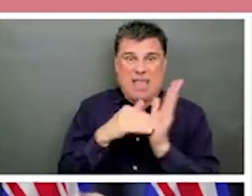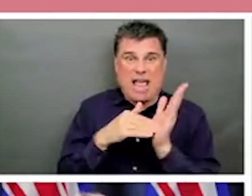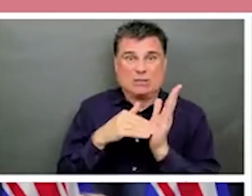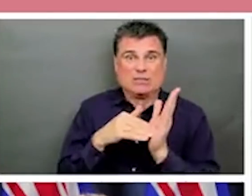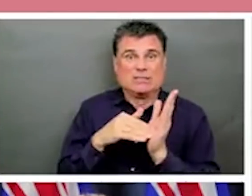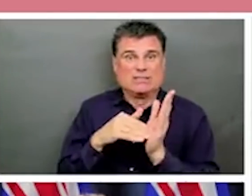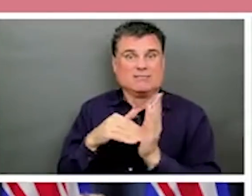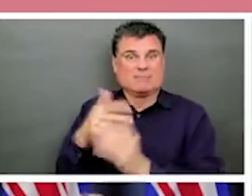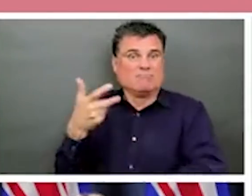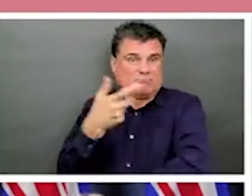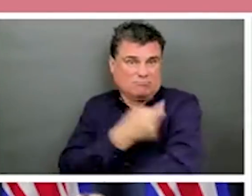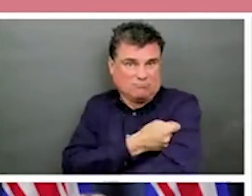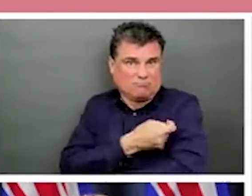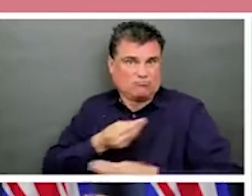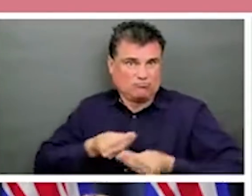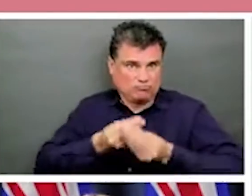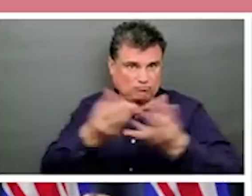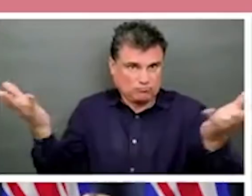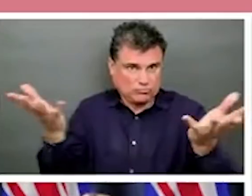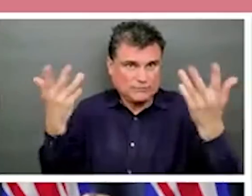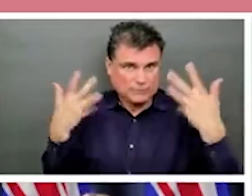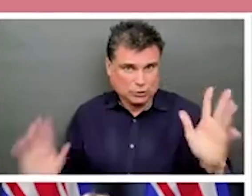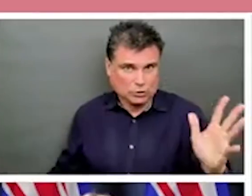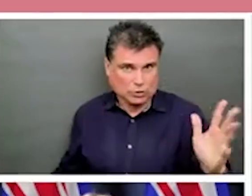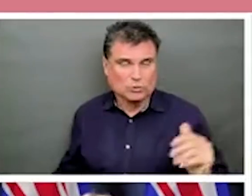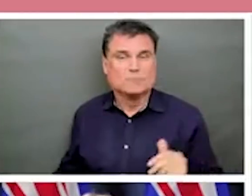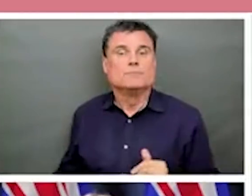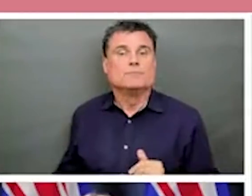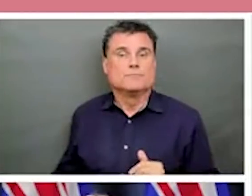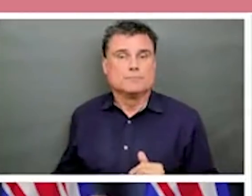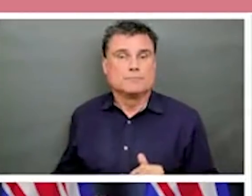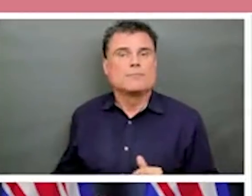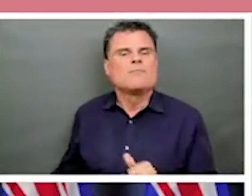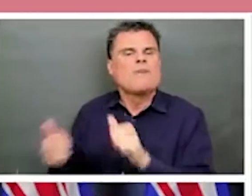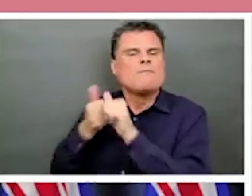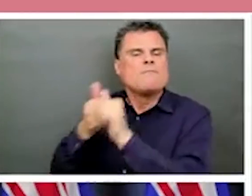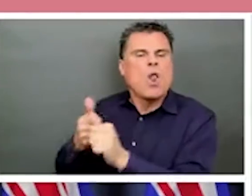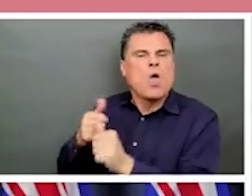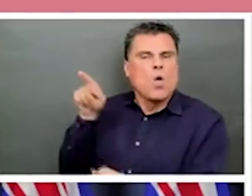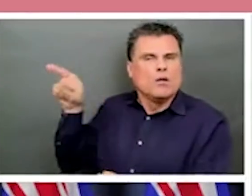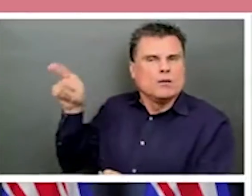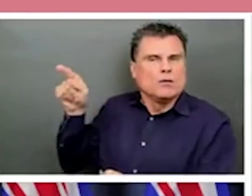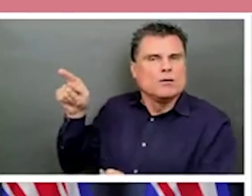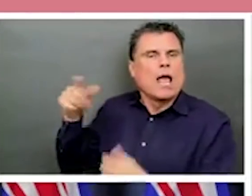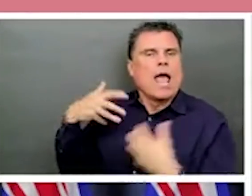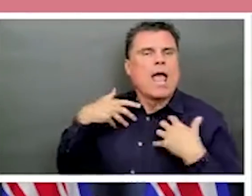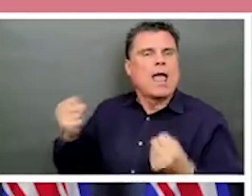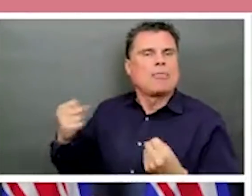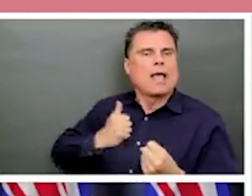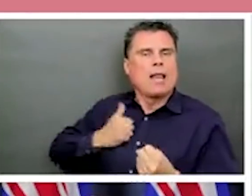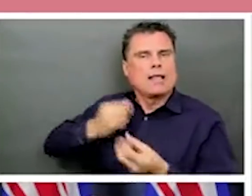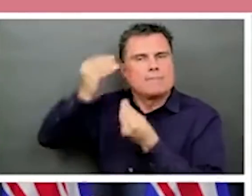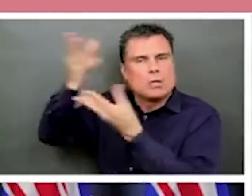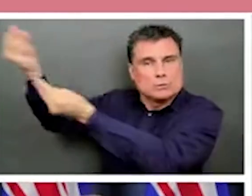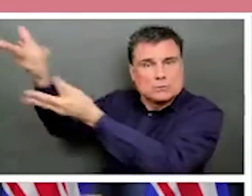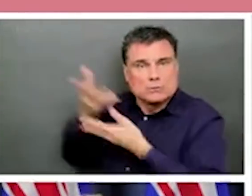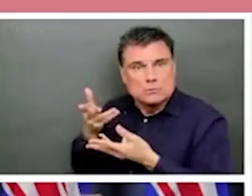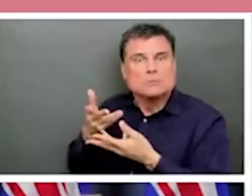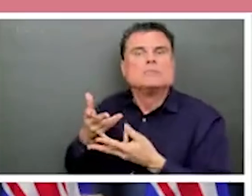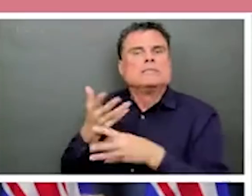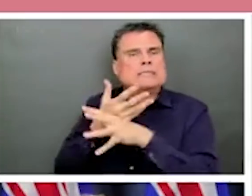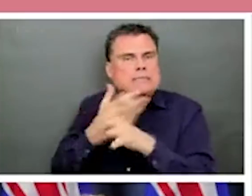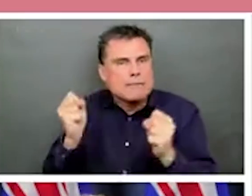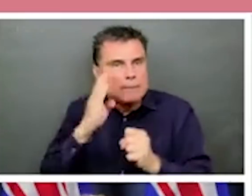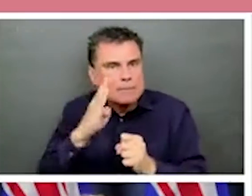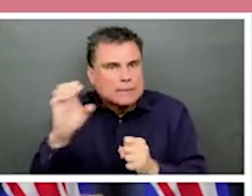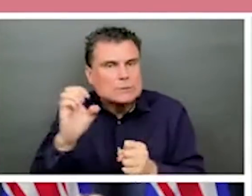this is being deployed based on what we know from public health and from the WorkSafe BC and Public Health